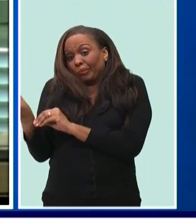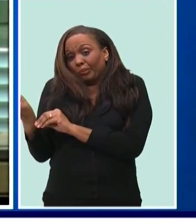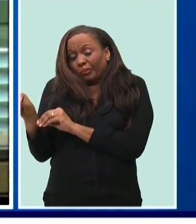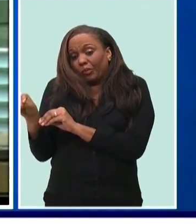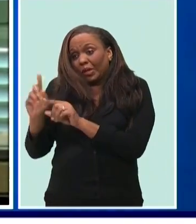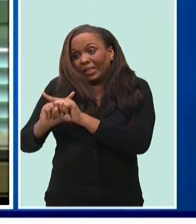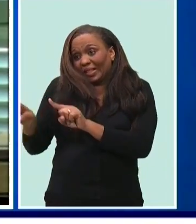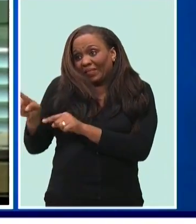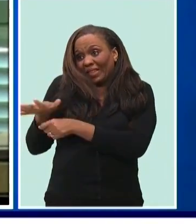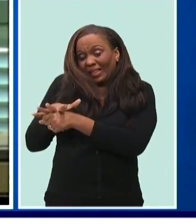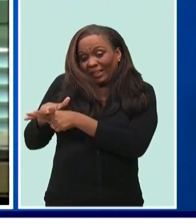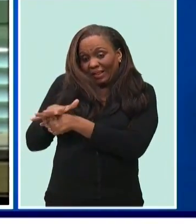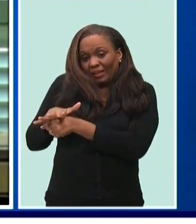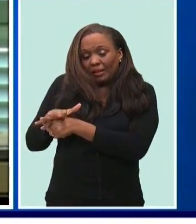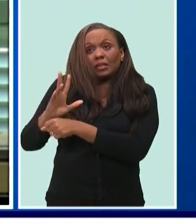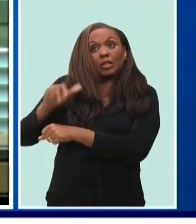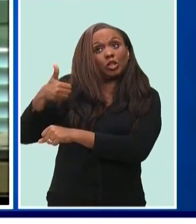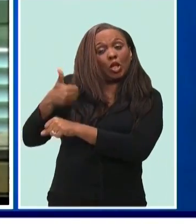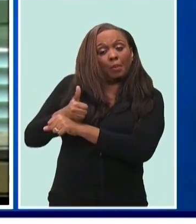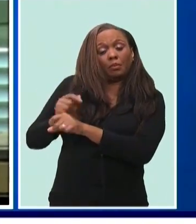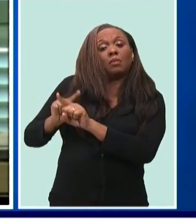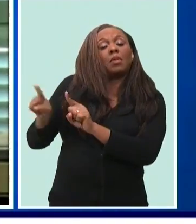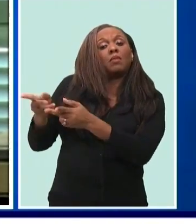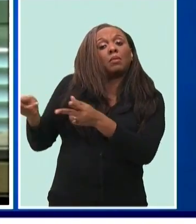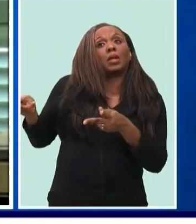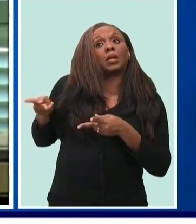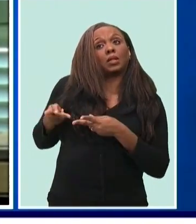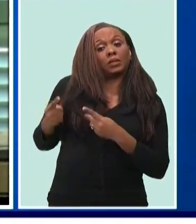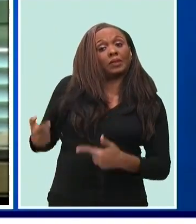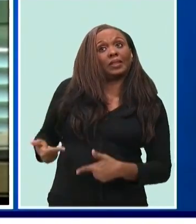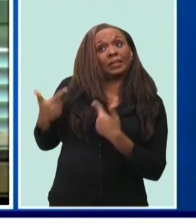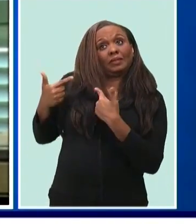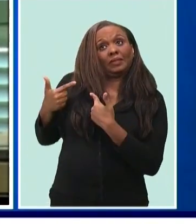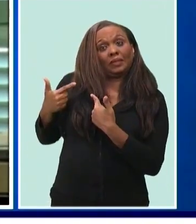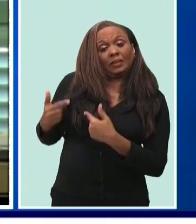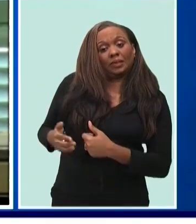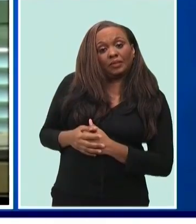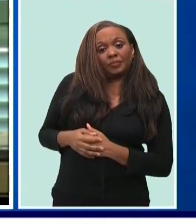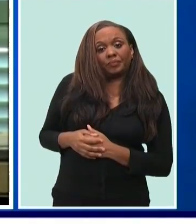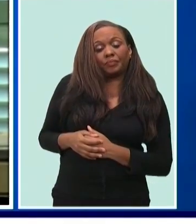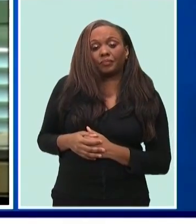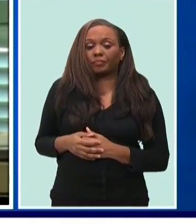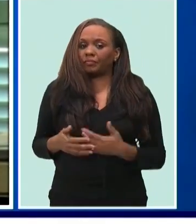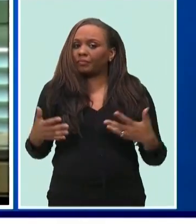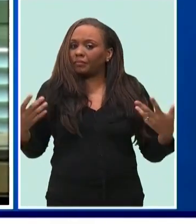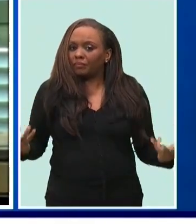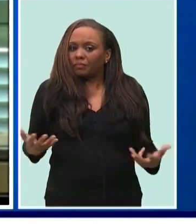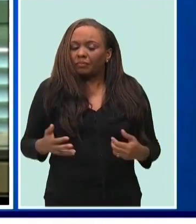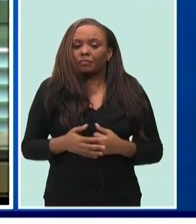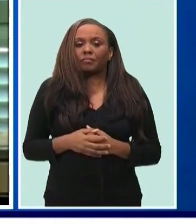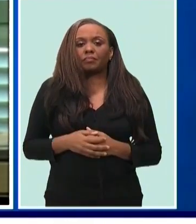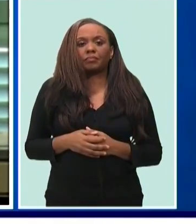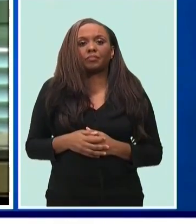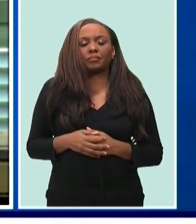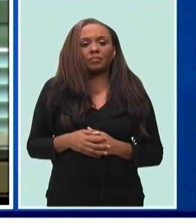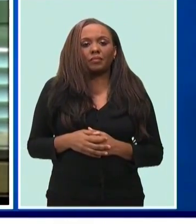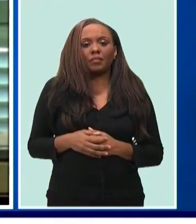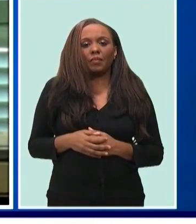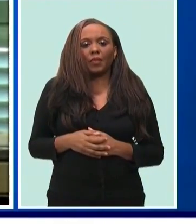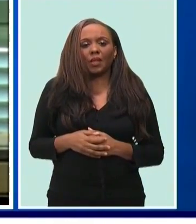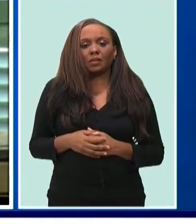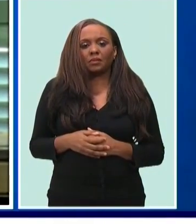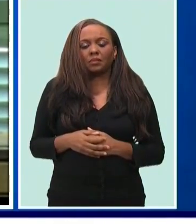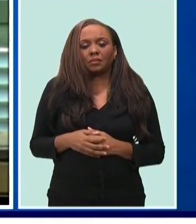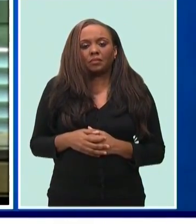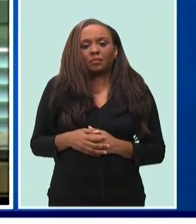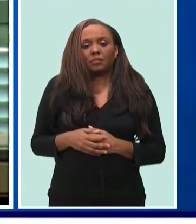community, to establish themselves somewhere else. All these, Mr. Deputy Speaker,